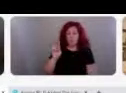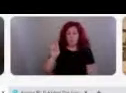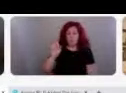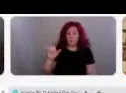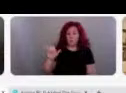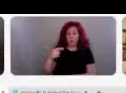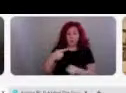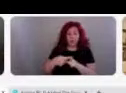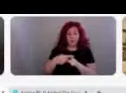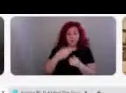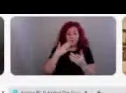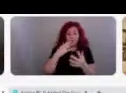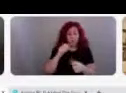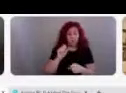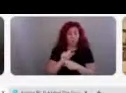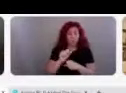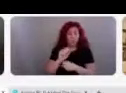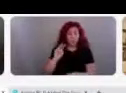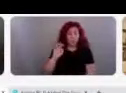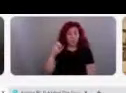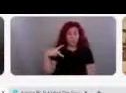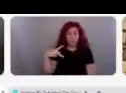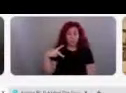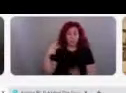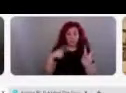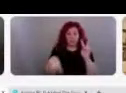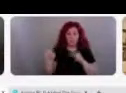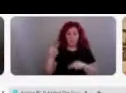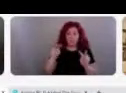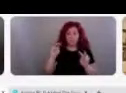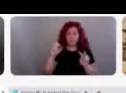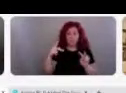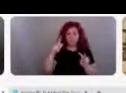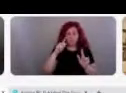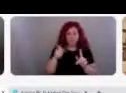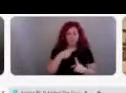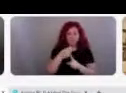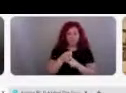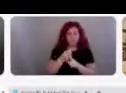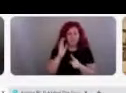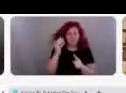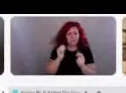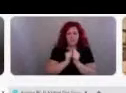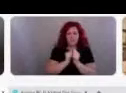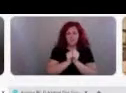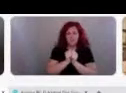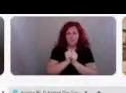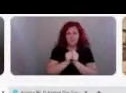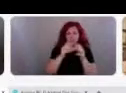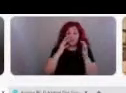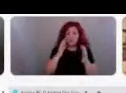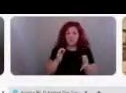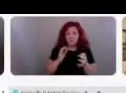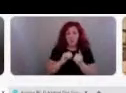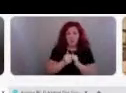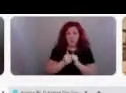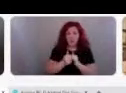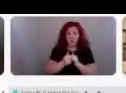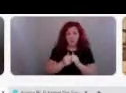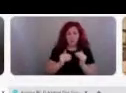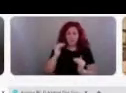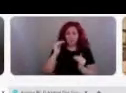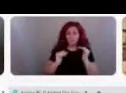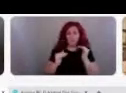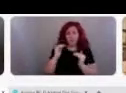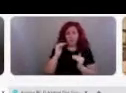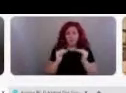um thank you for these work on these maps uh when i looked at the maps the thought hit me um it appeared as if competitiveness was determined by trying to keep a balance